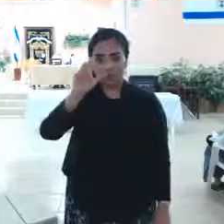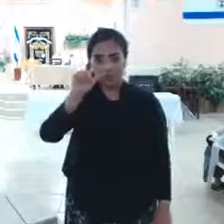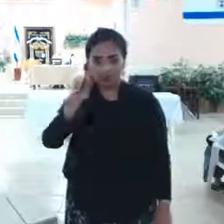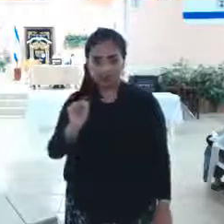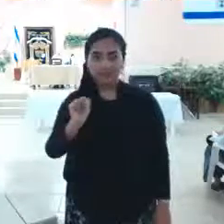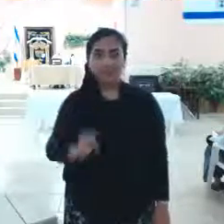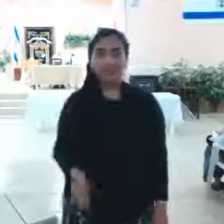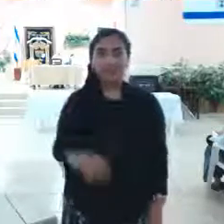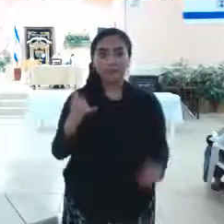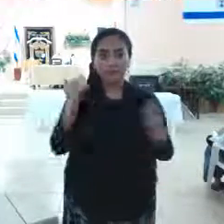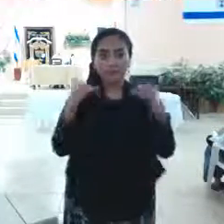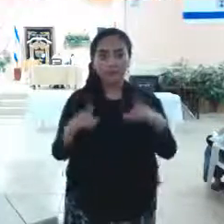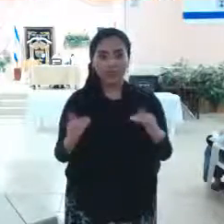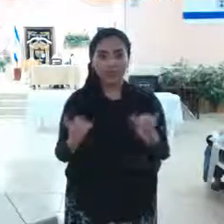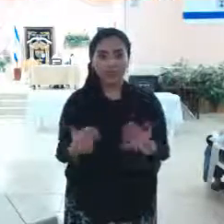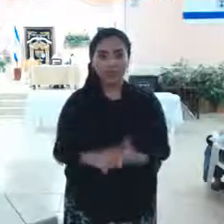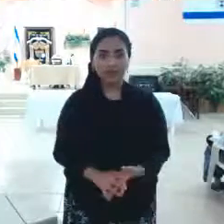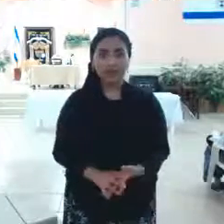Now,